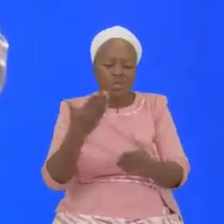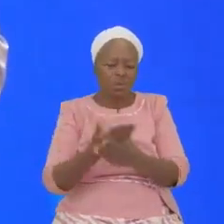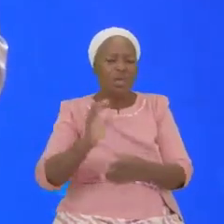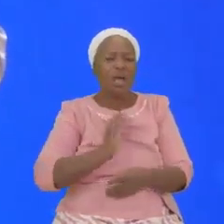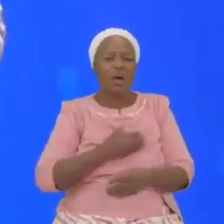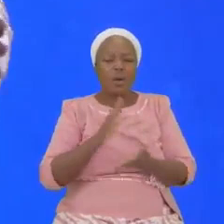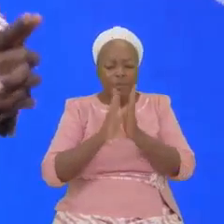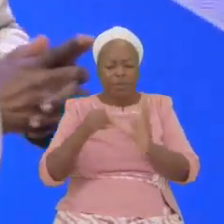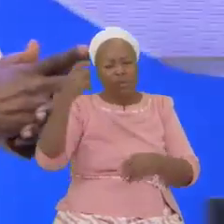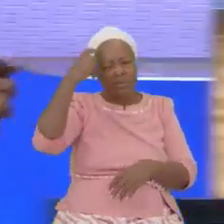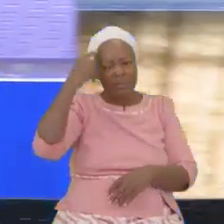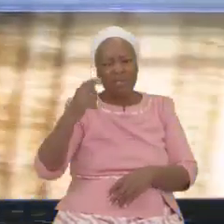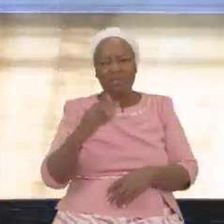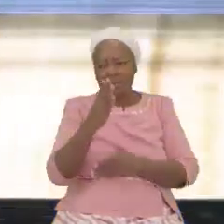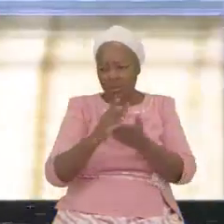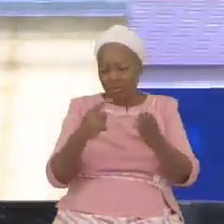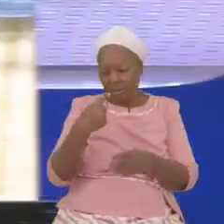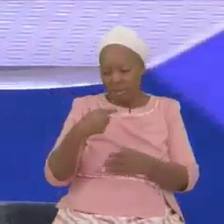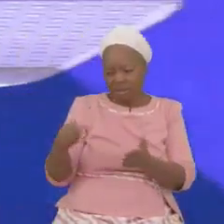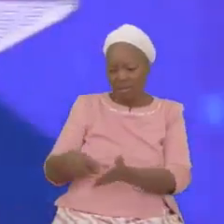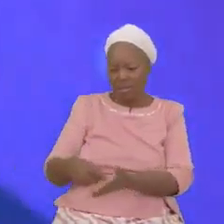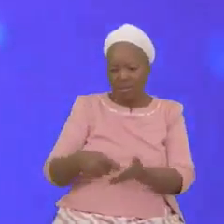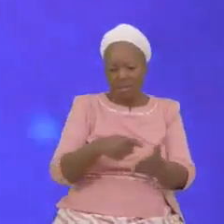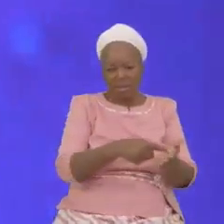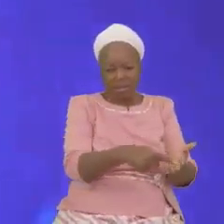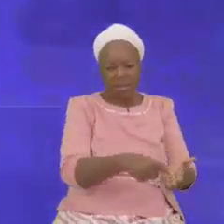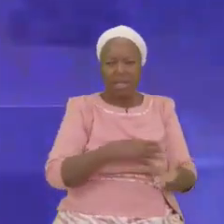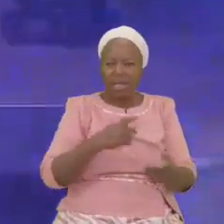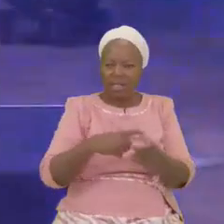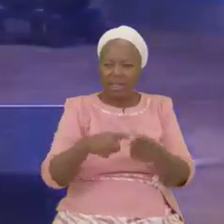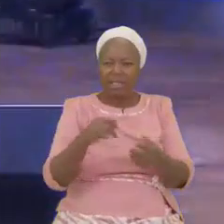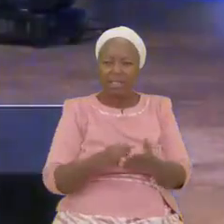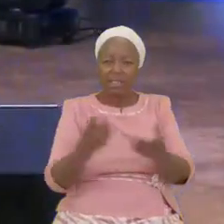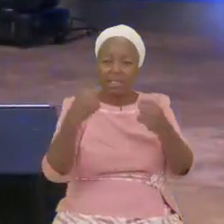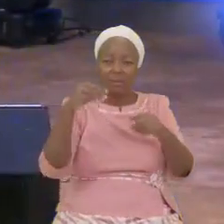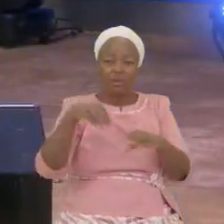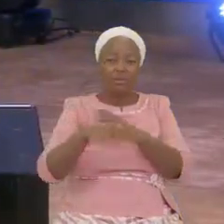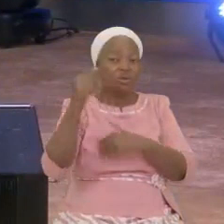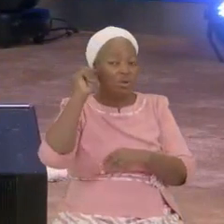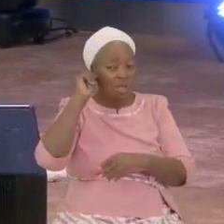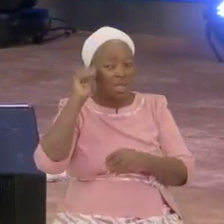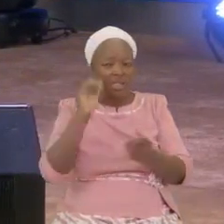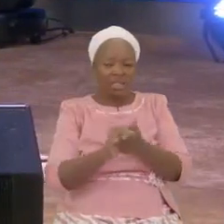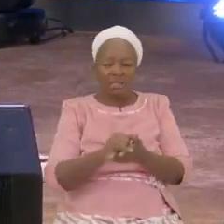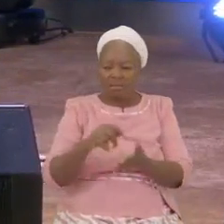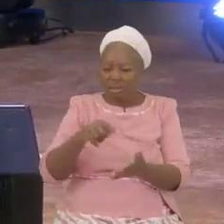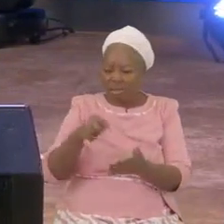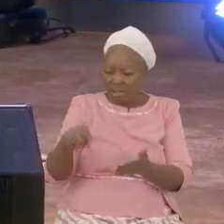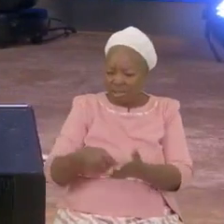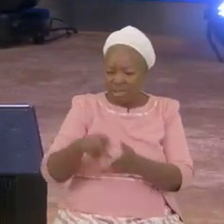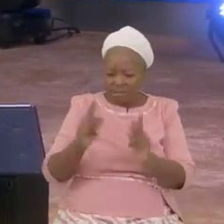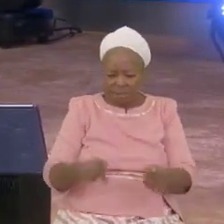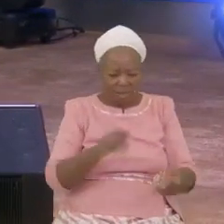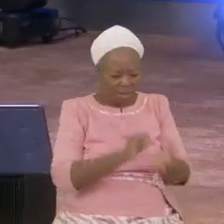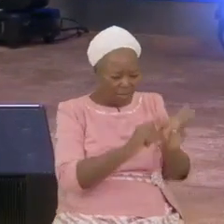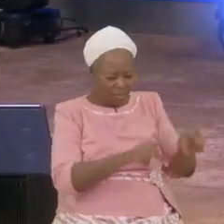of mind. Somebody said this, and then it came to your ears that so and so, or somebody, they